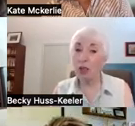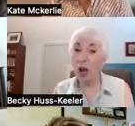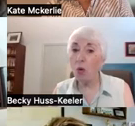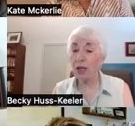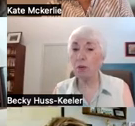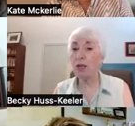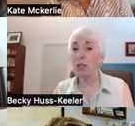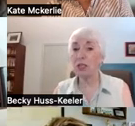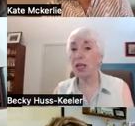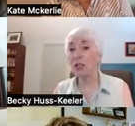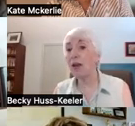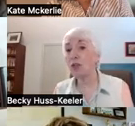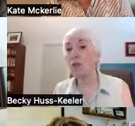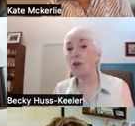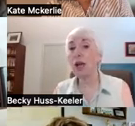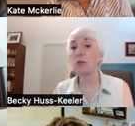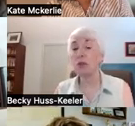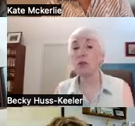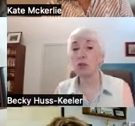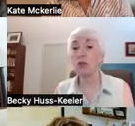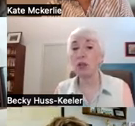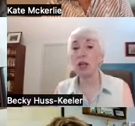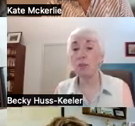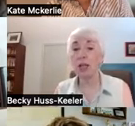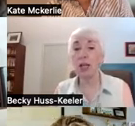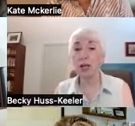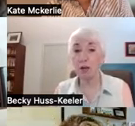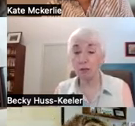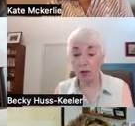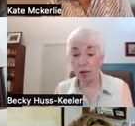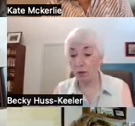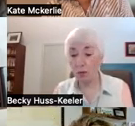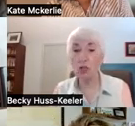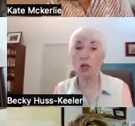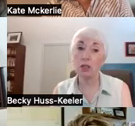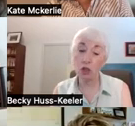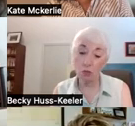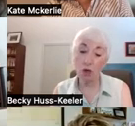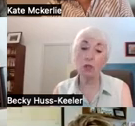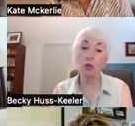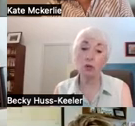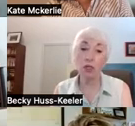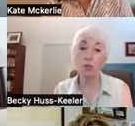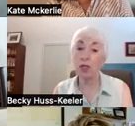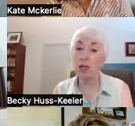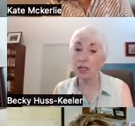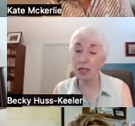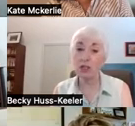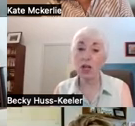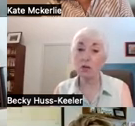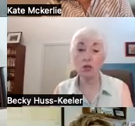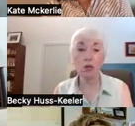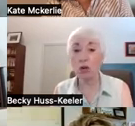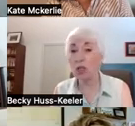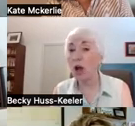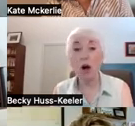it's ongoing because they have different types of little children that come in. They need information on working with children with disabilities,